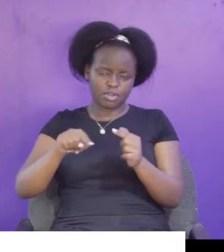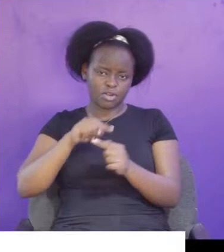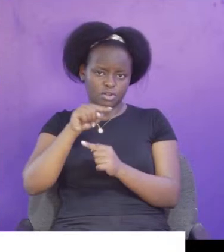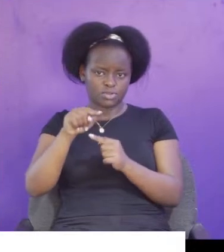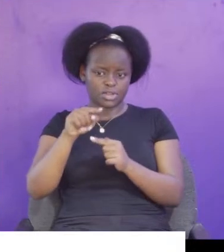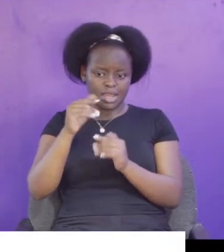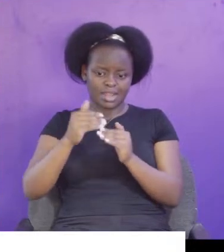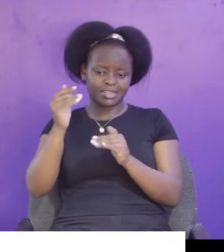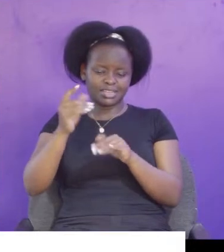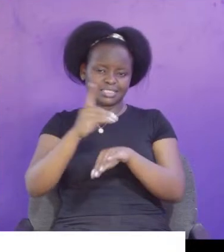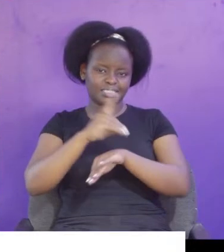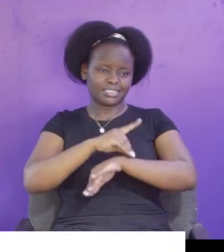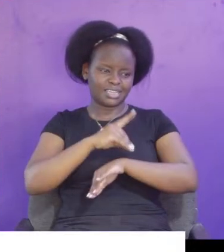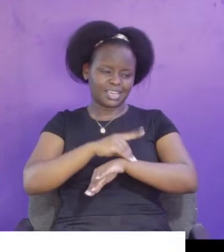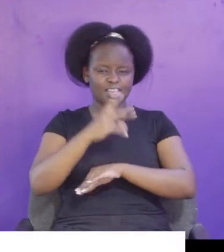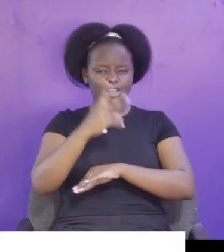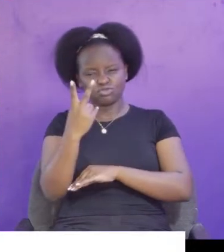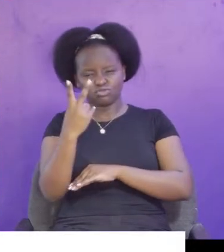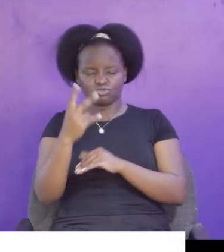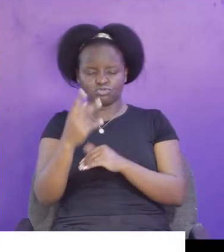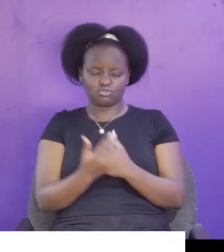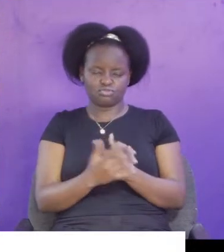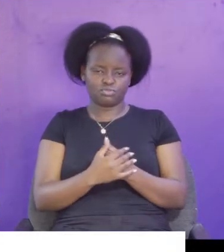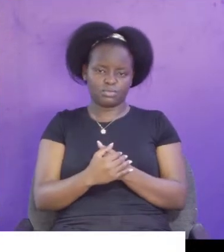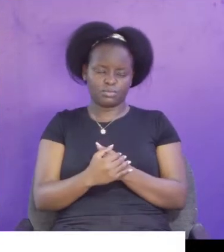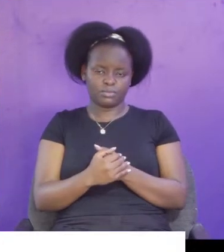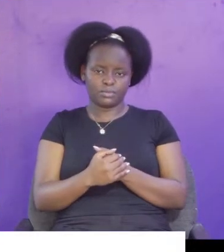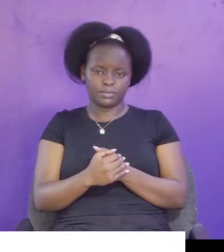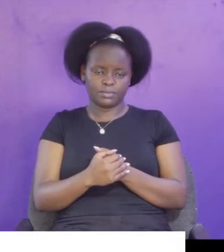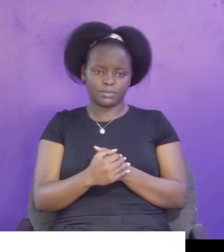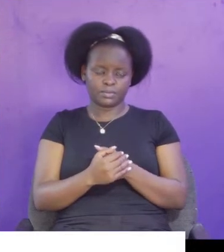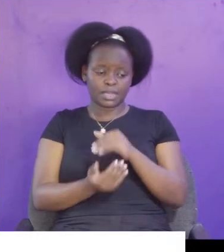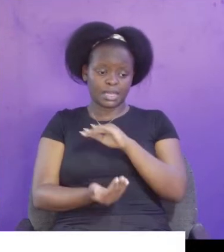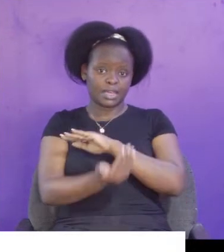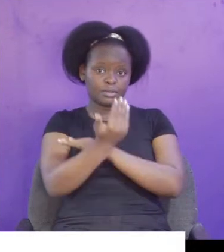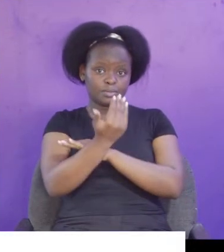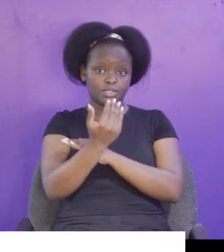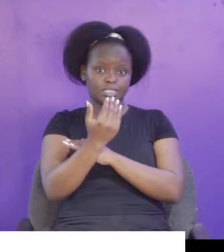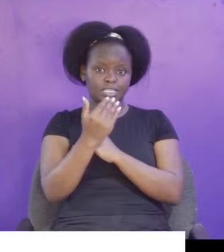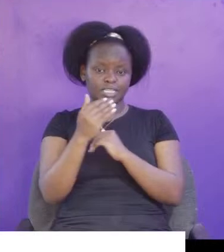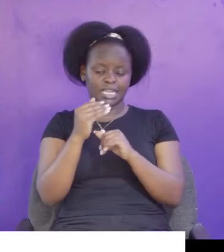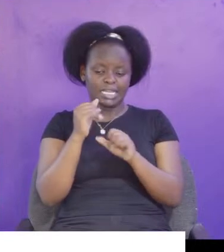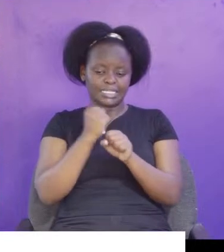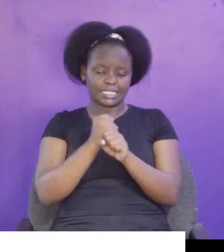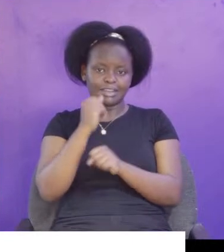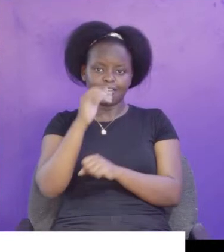push 2 rounds. That morning he pushed to 5 rounds.